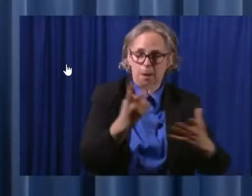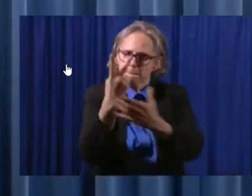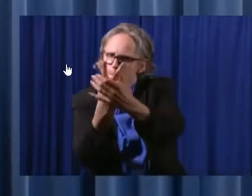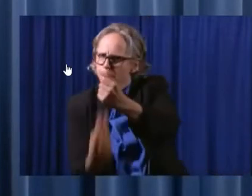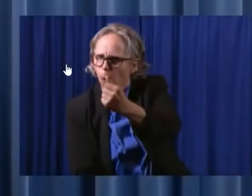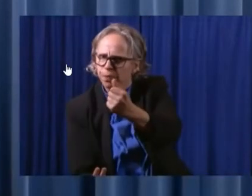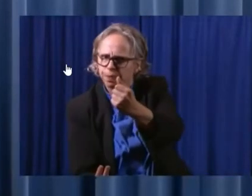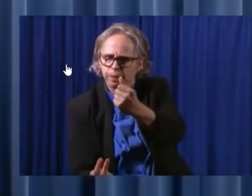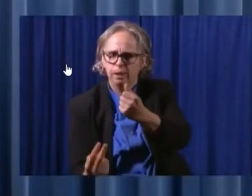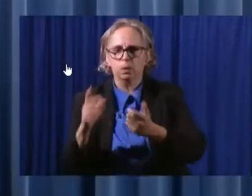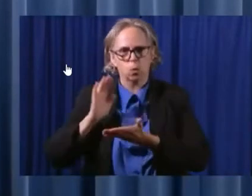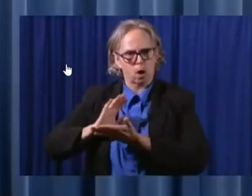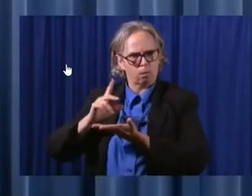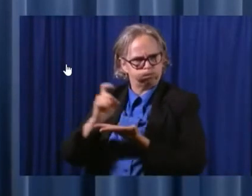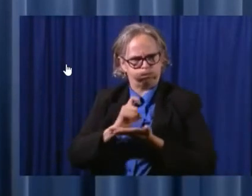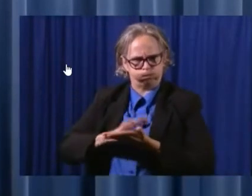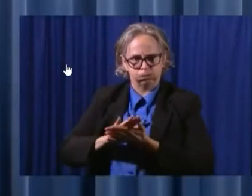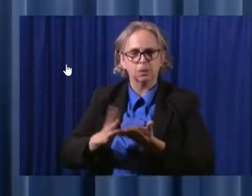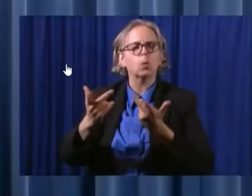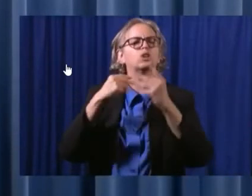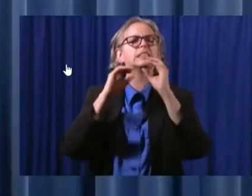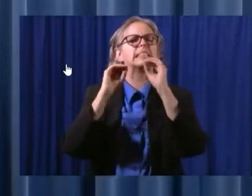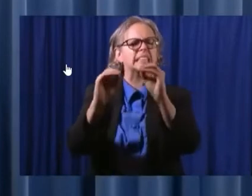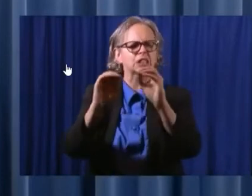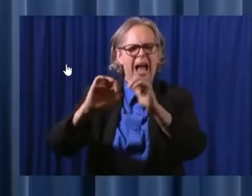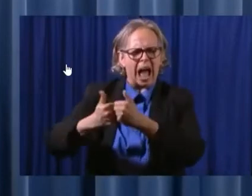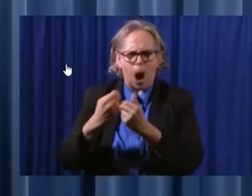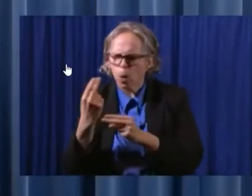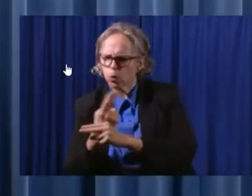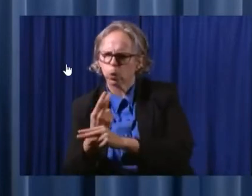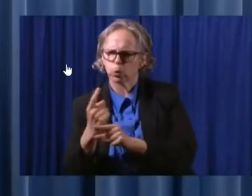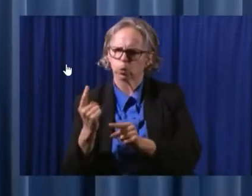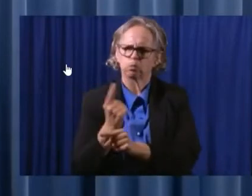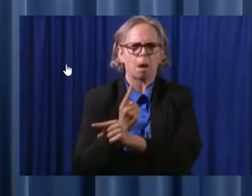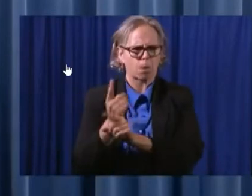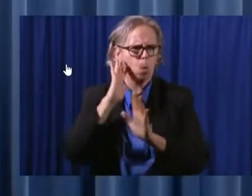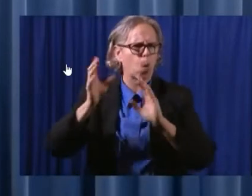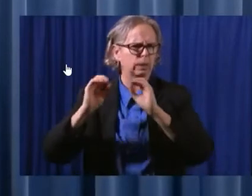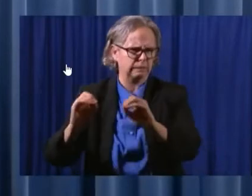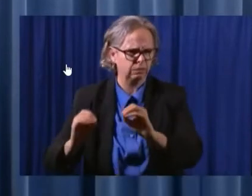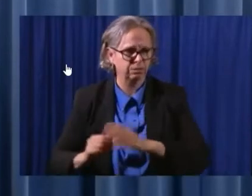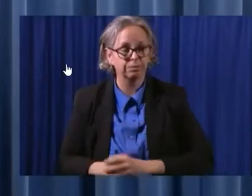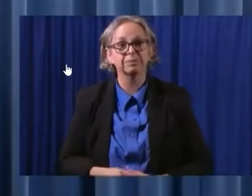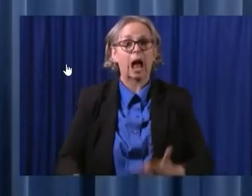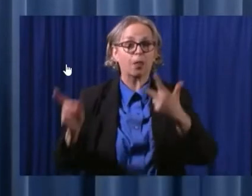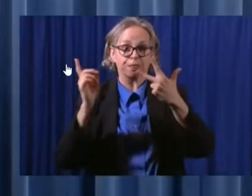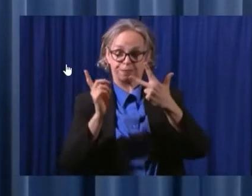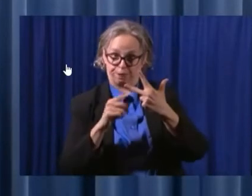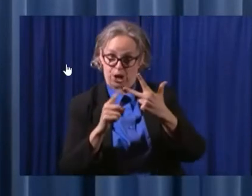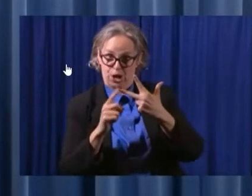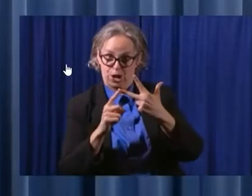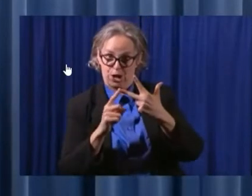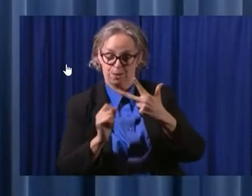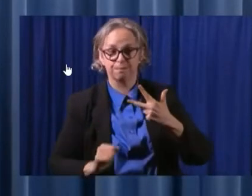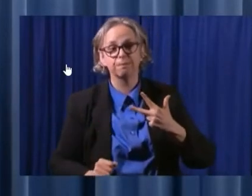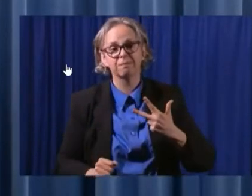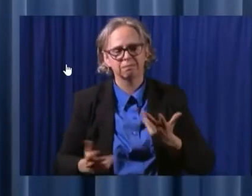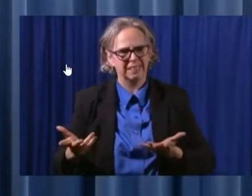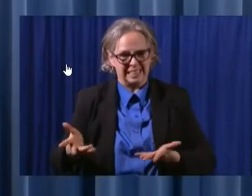3. Thoroughly clean and sanitize the school environment to limit spread on shared surfaces.